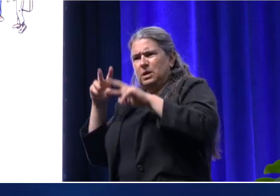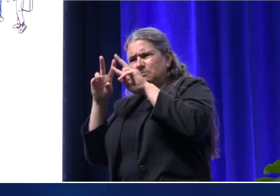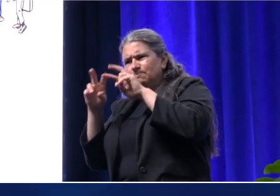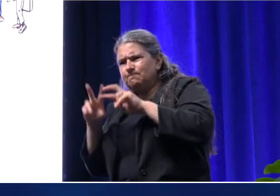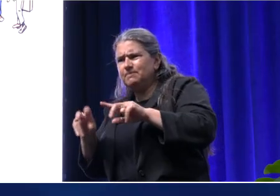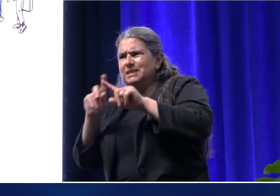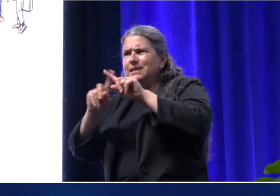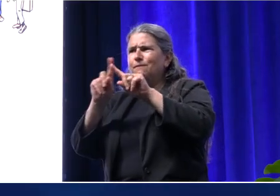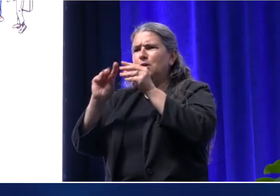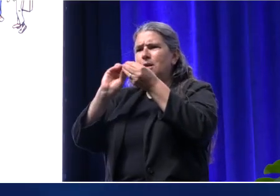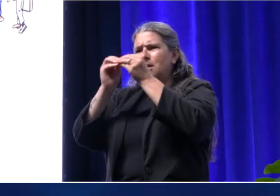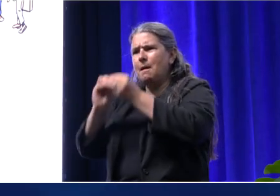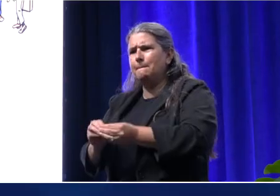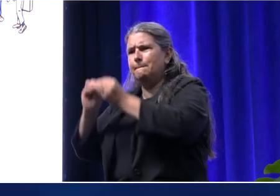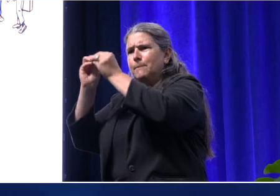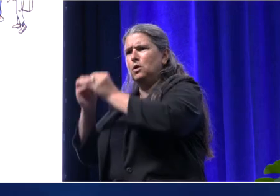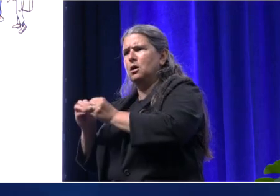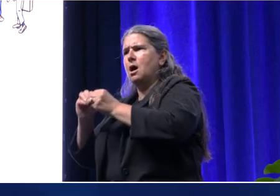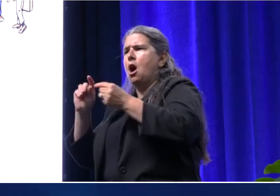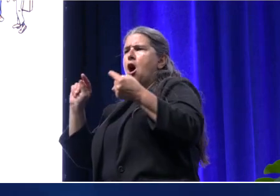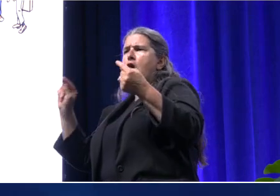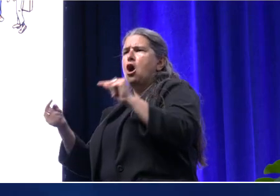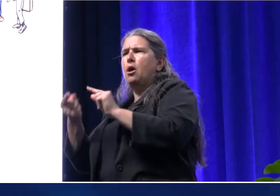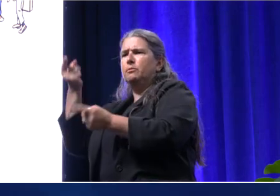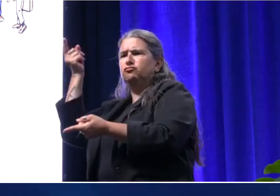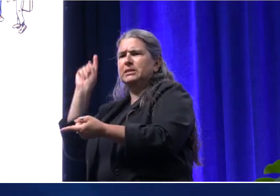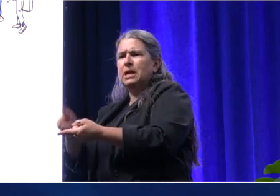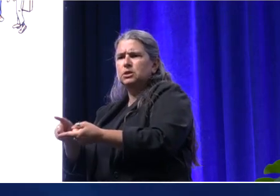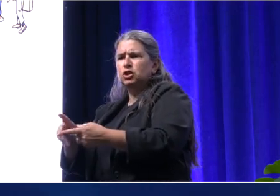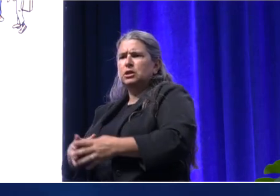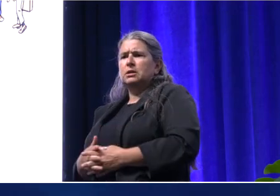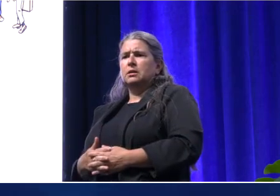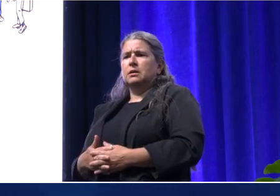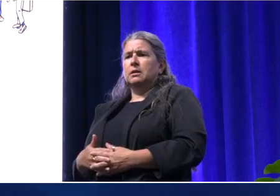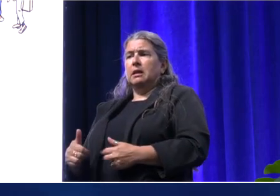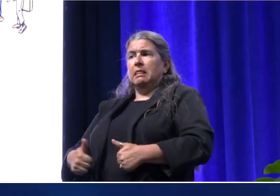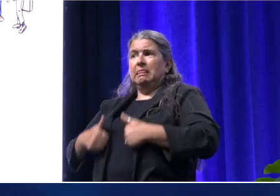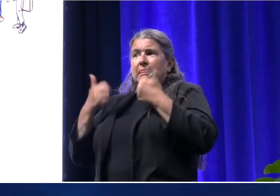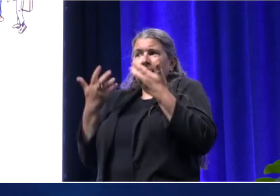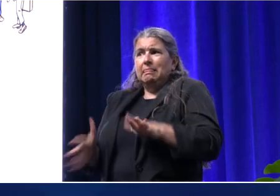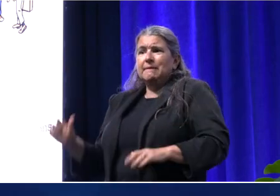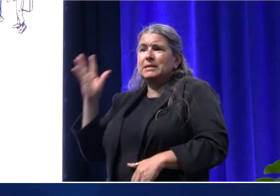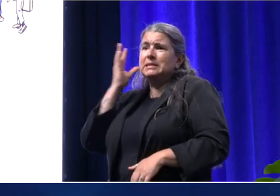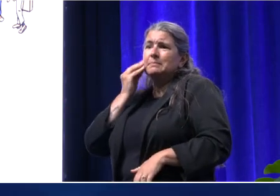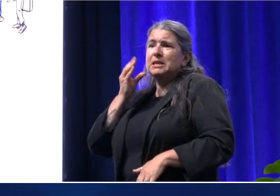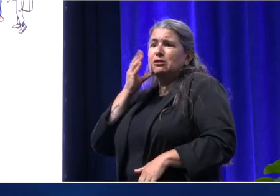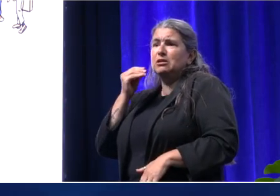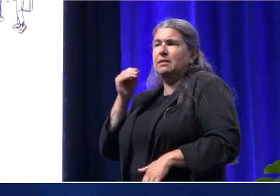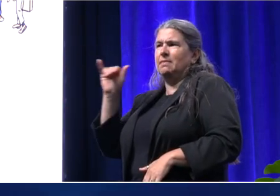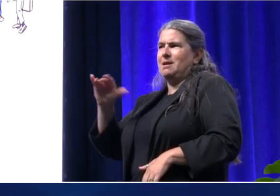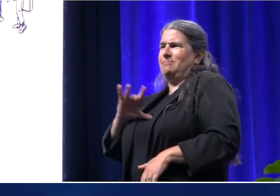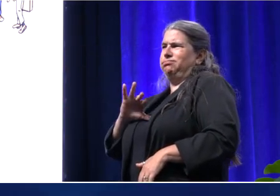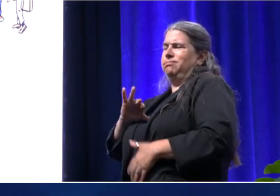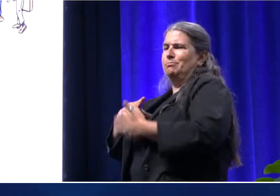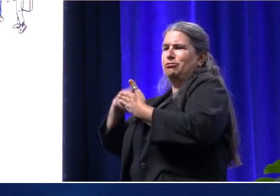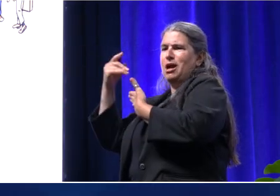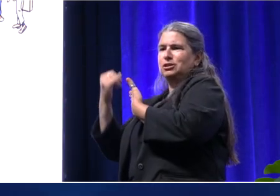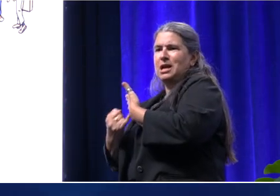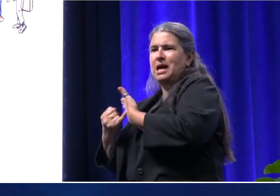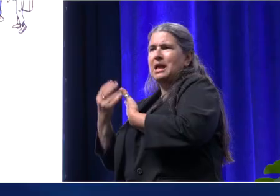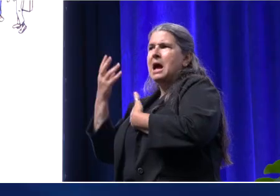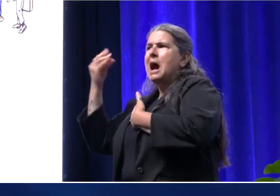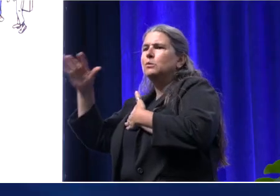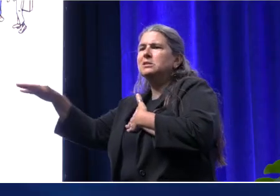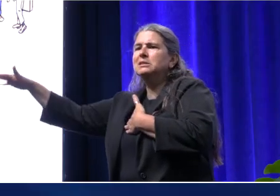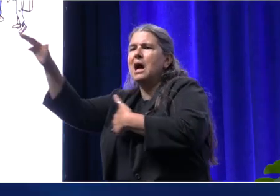count overdoses. Our lived experience projects are the coolest by far, and these are field work. This is looking at